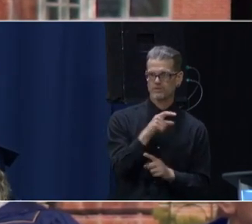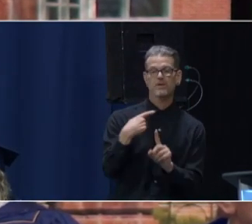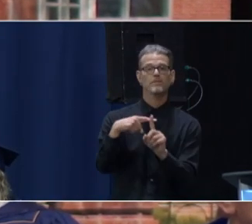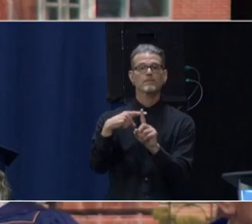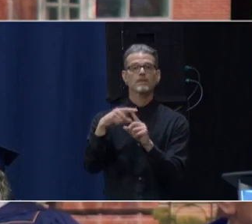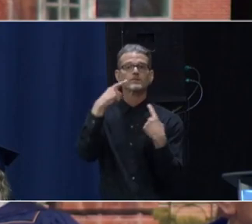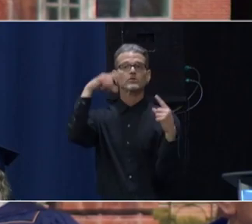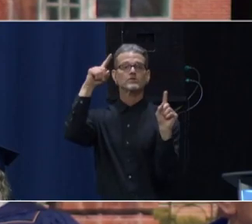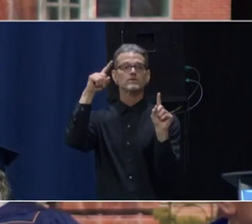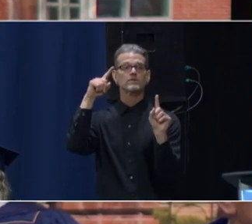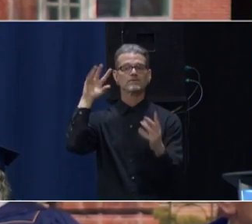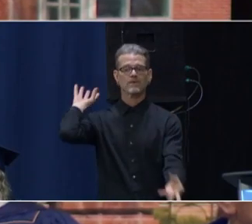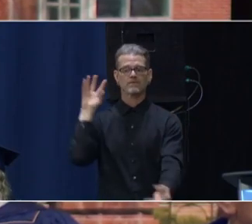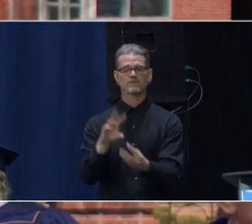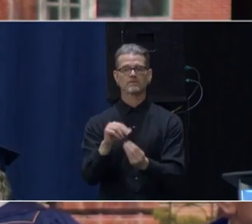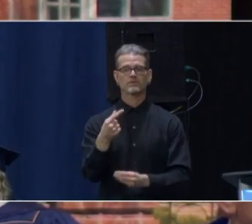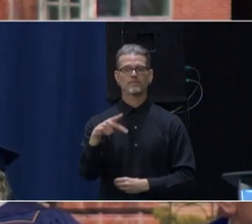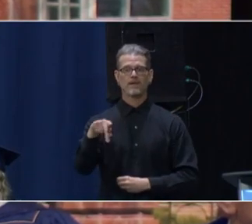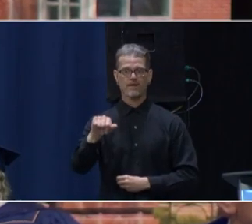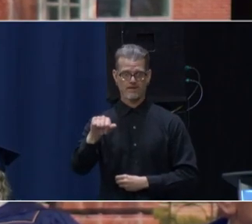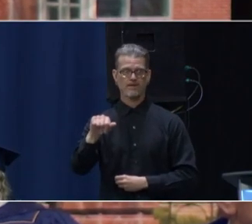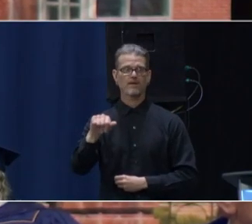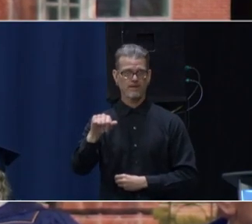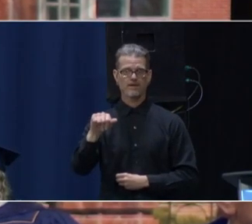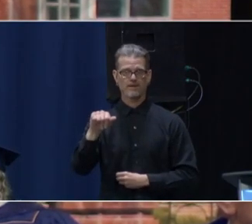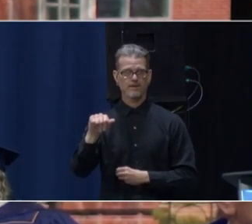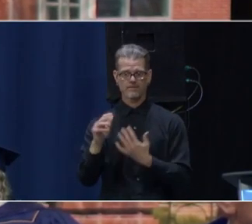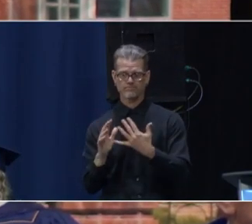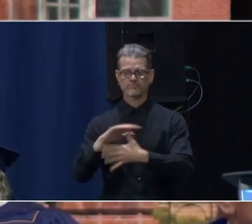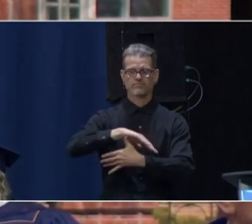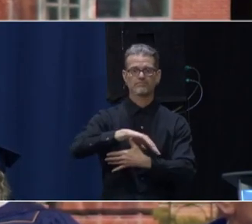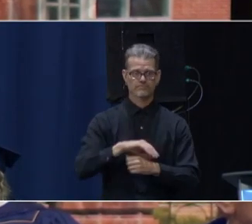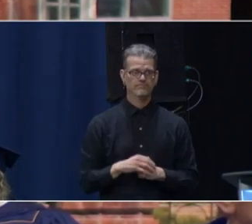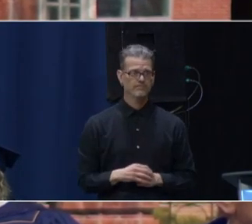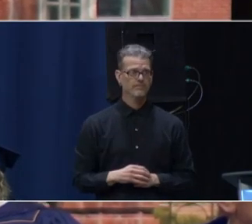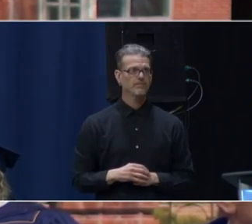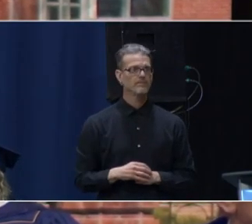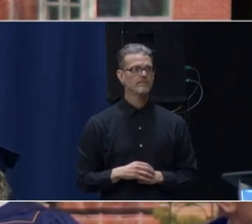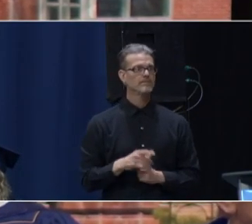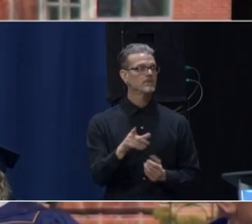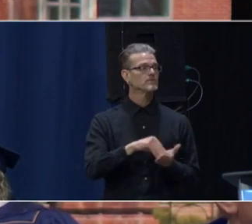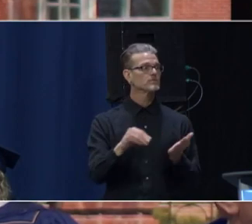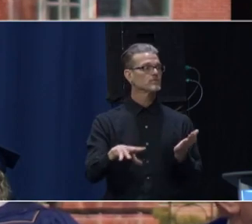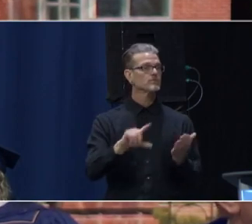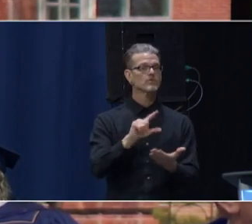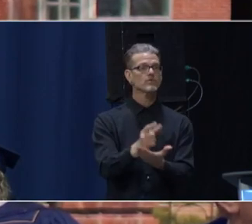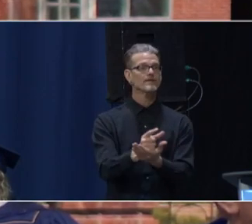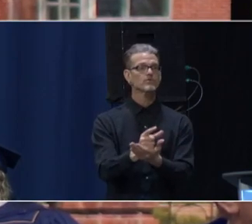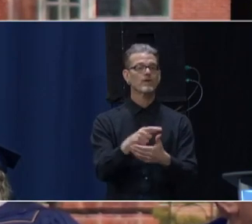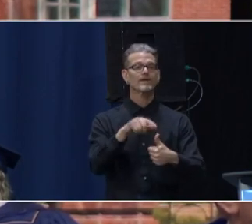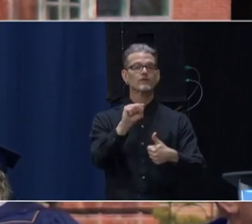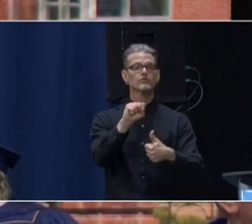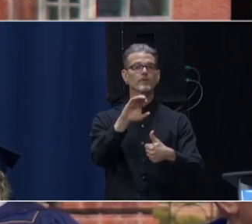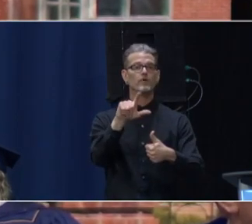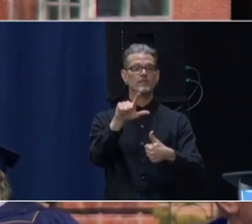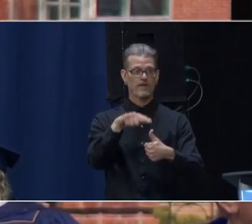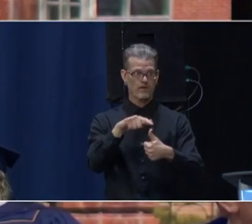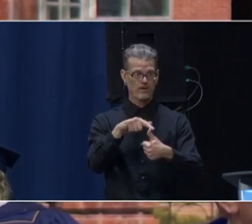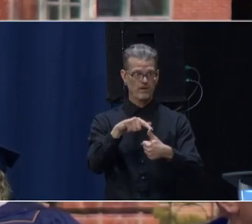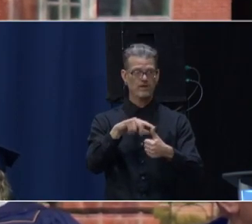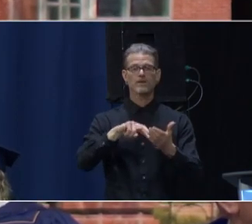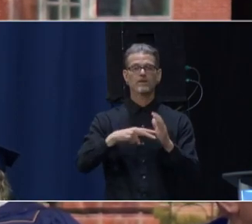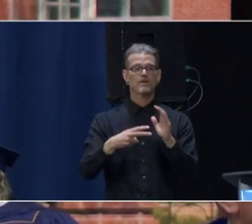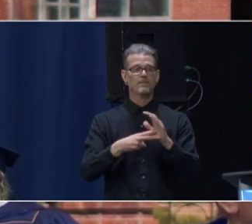the necessary cumulative grade point averages throughout their academic careers. Students graduating summa cum laude have maintained